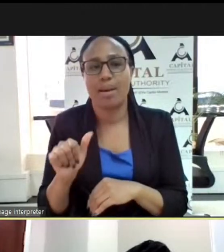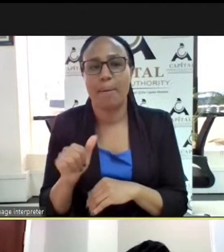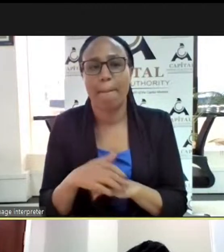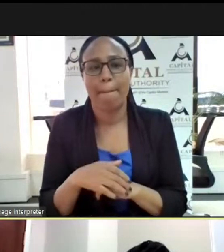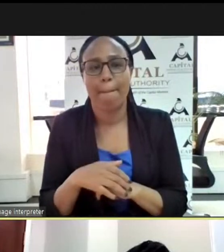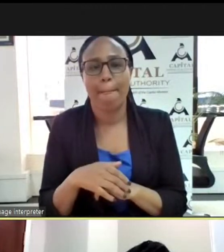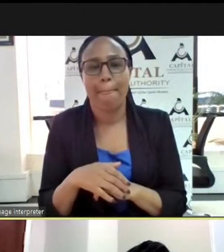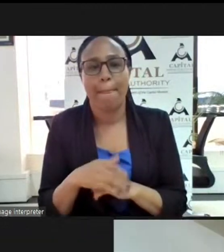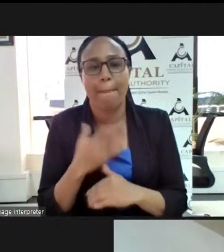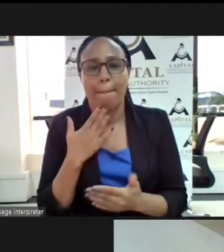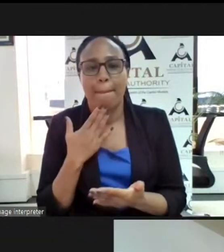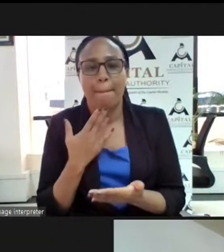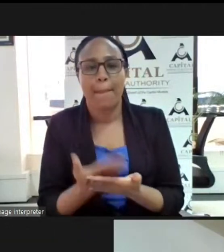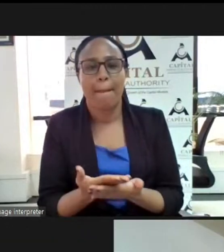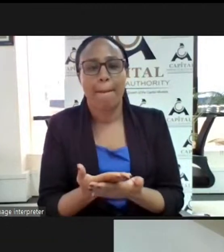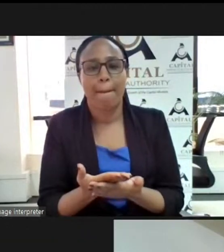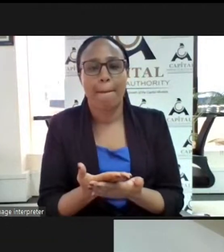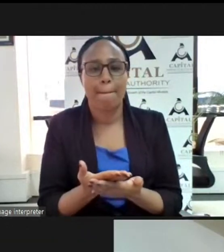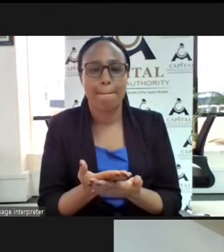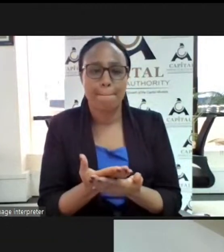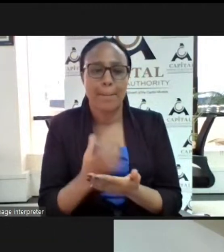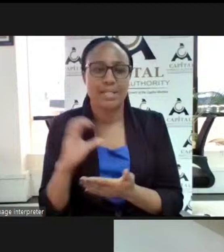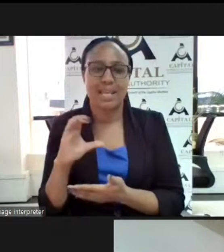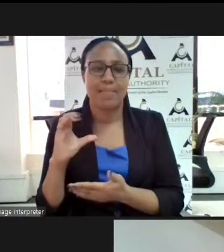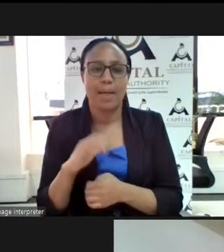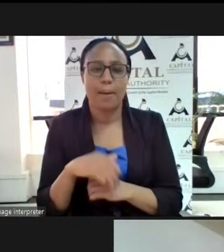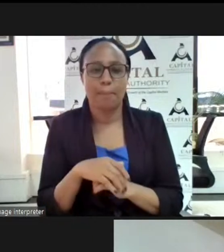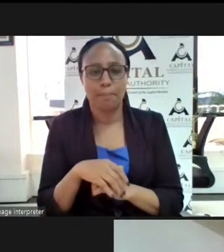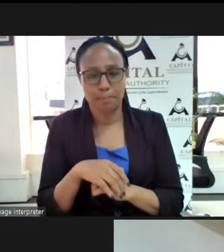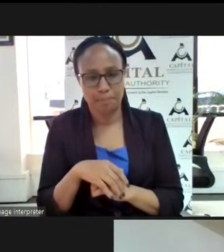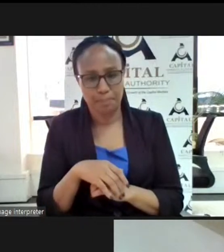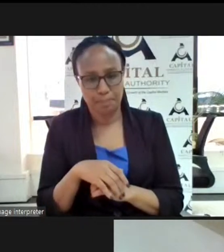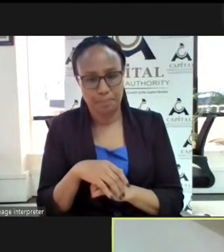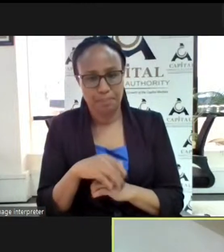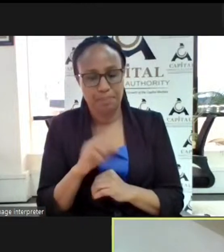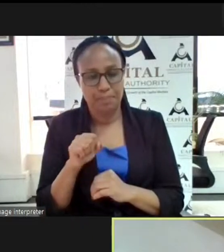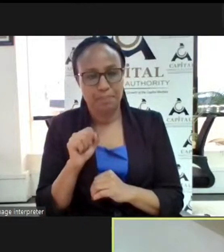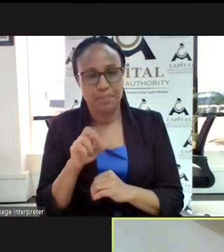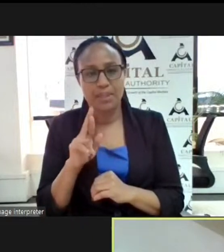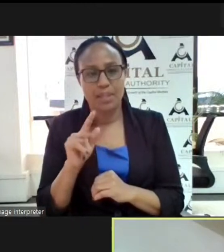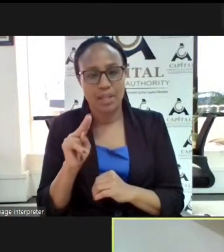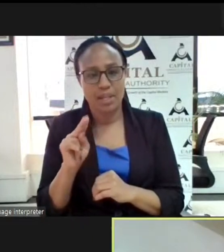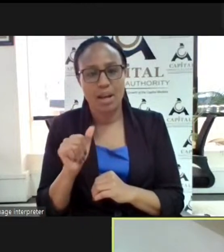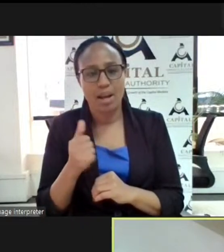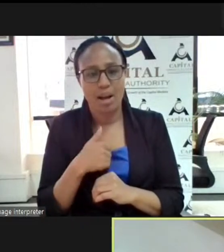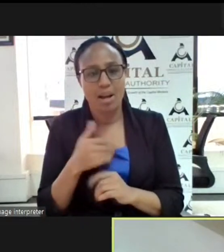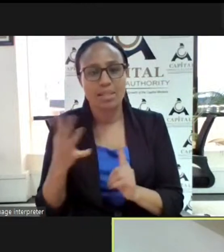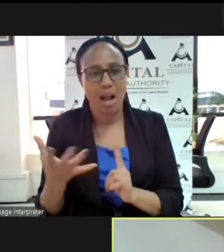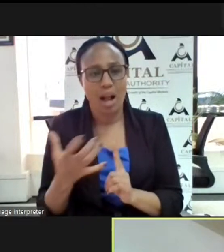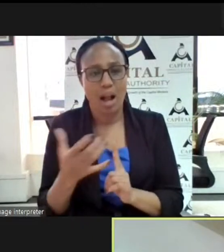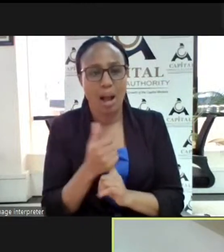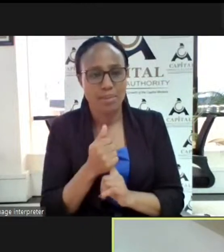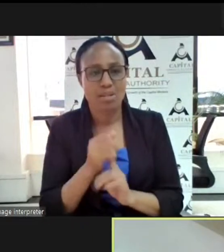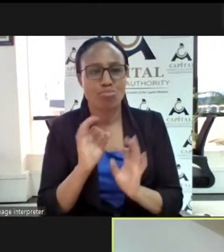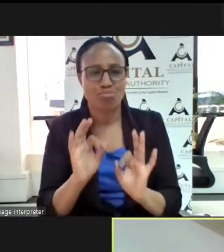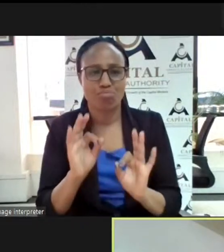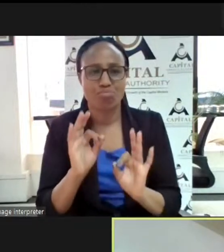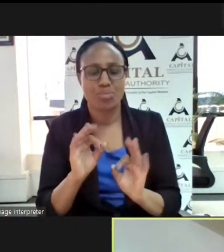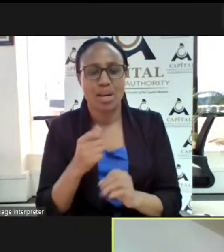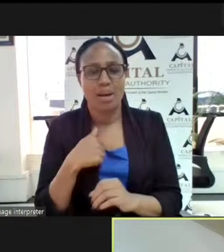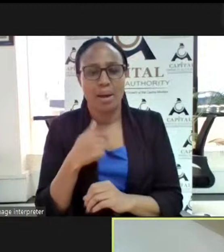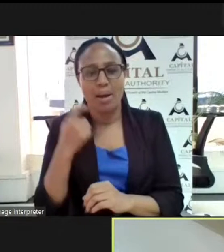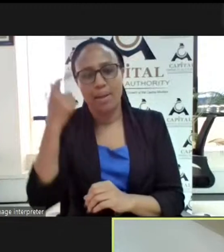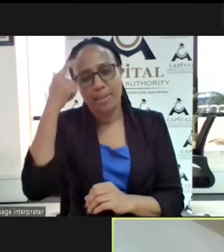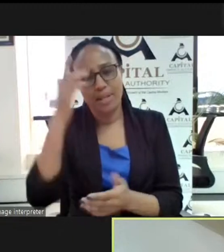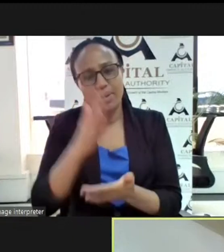Thank you. Cynthia? Yeah, I think Rina has captured it quite well. I think